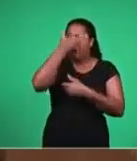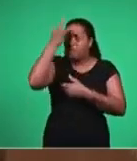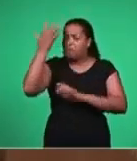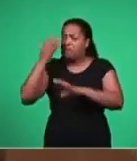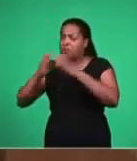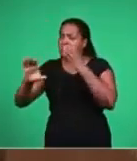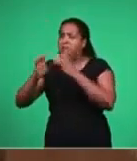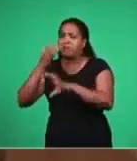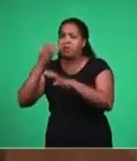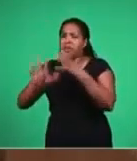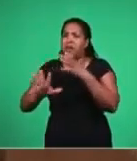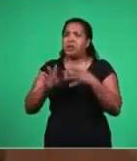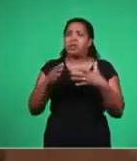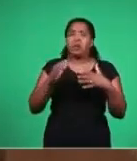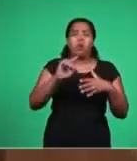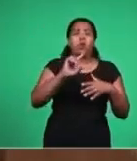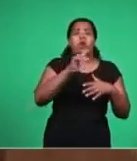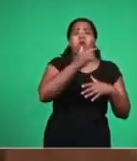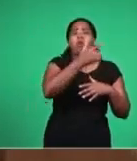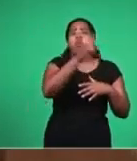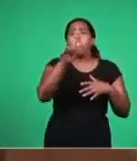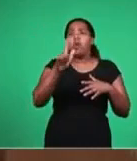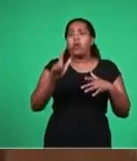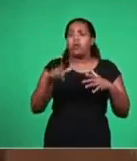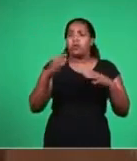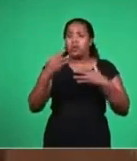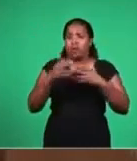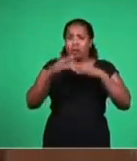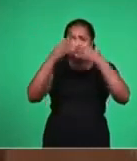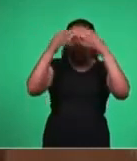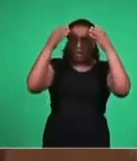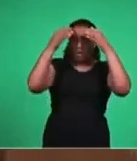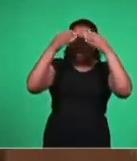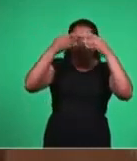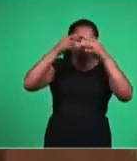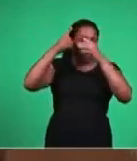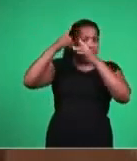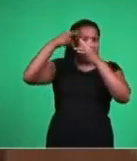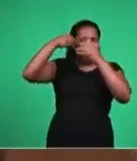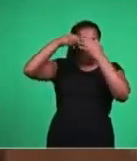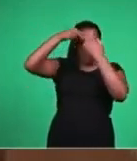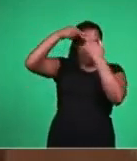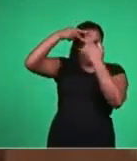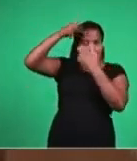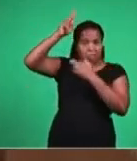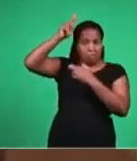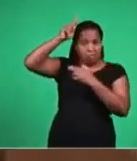There are people that sing. There's people that even